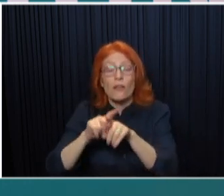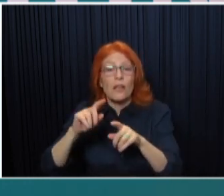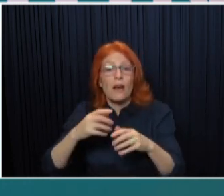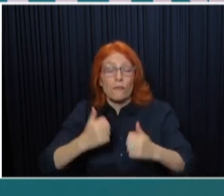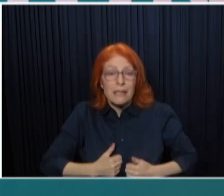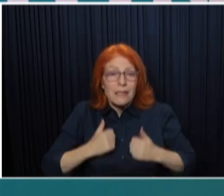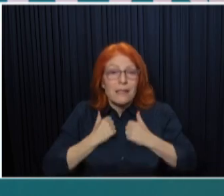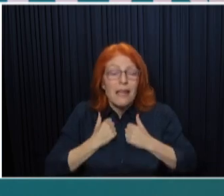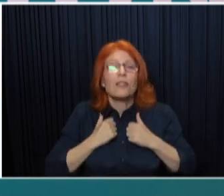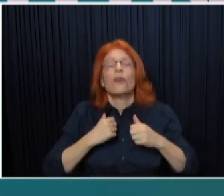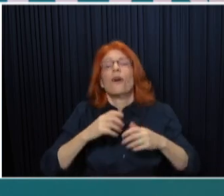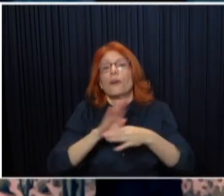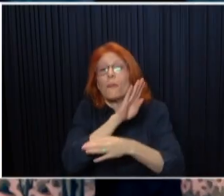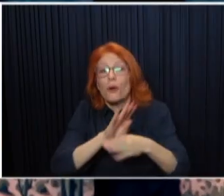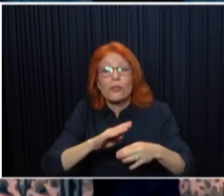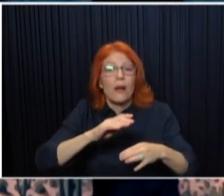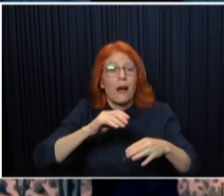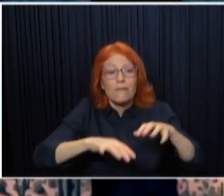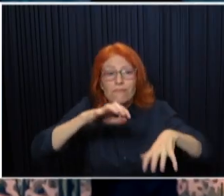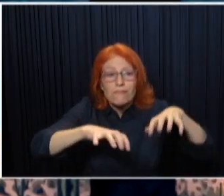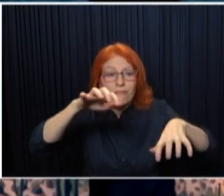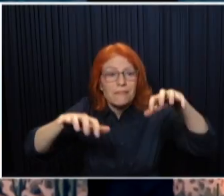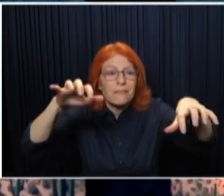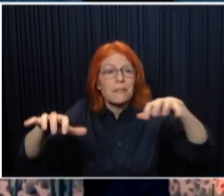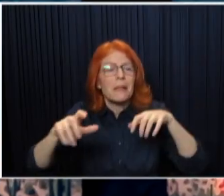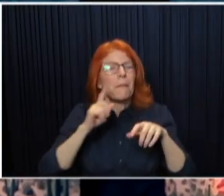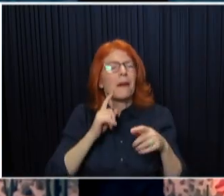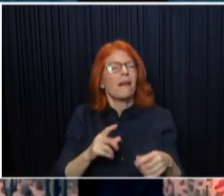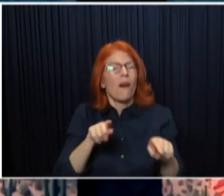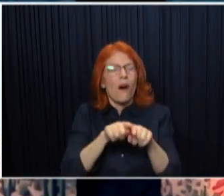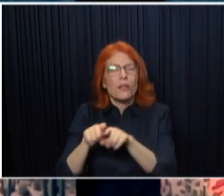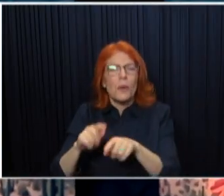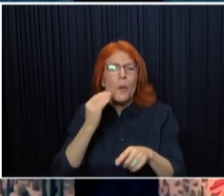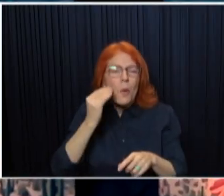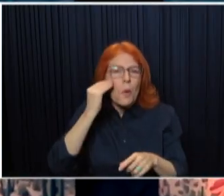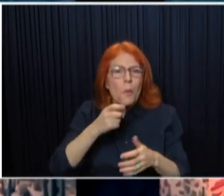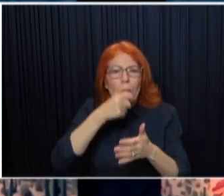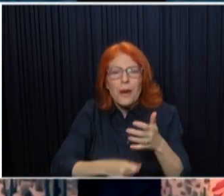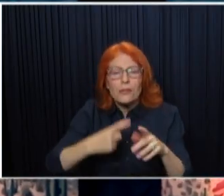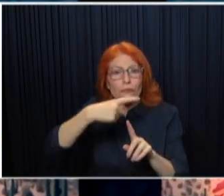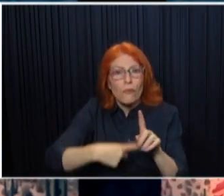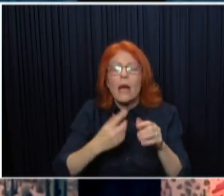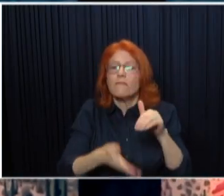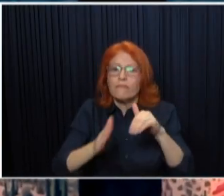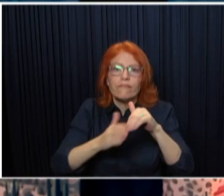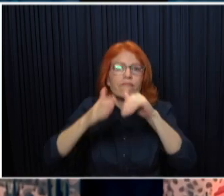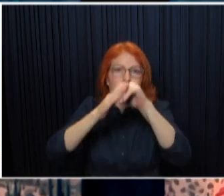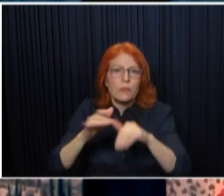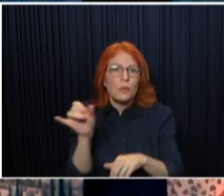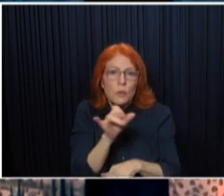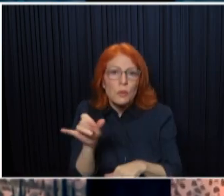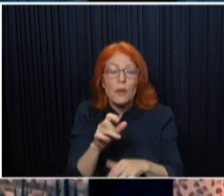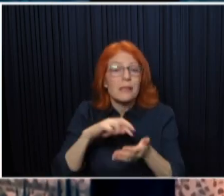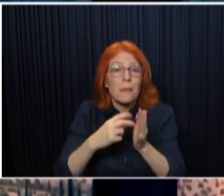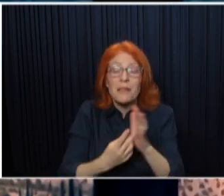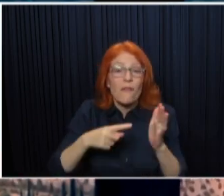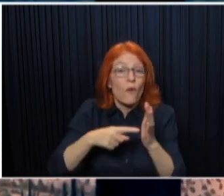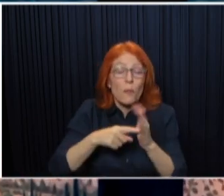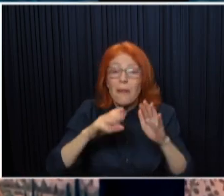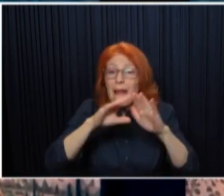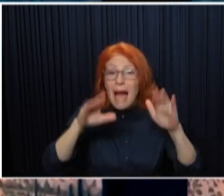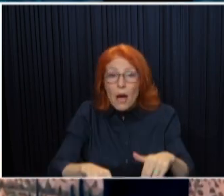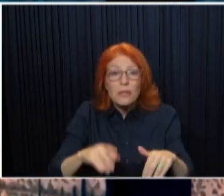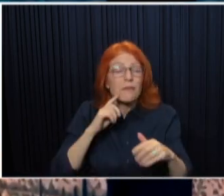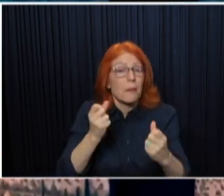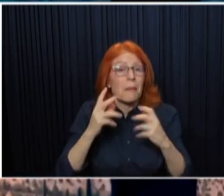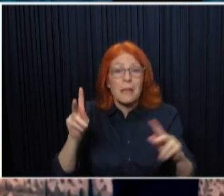commercial properties going up. But at the same time, home prices and rents have also gone up. So there's a lack of affordable housing for